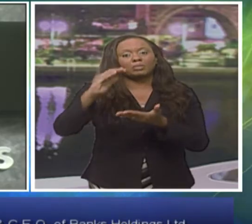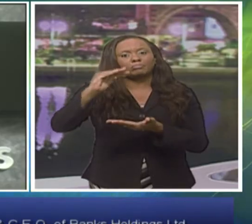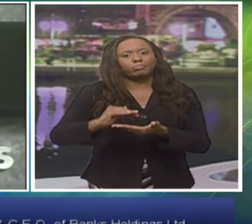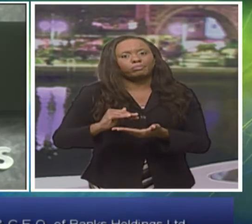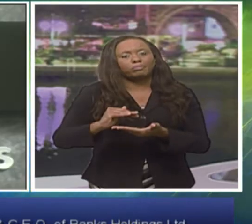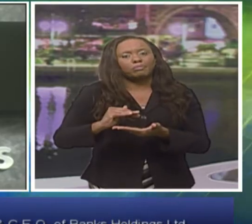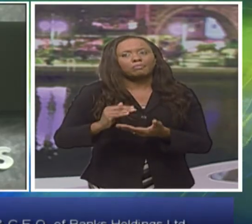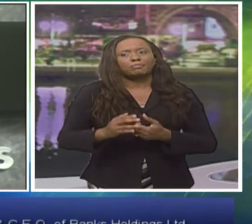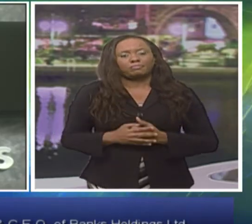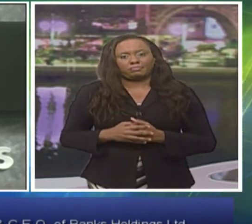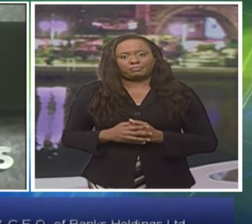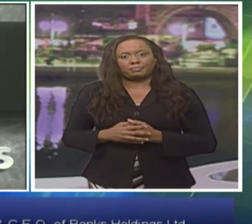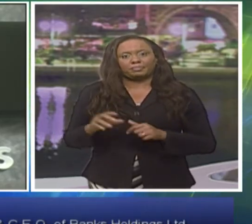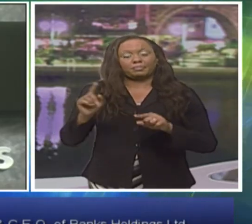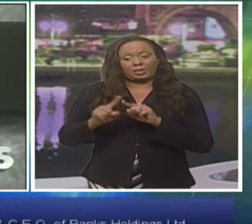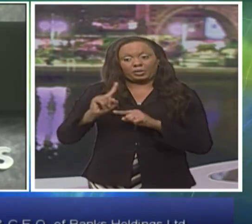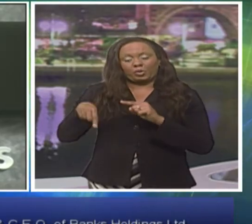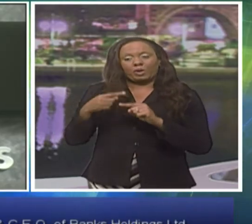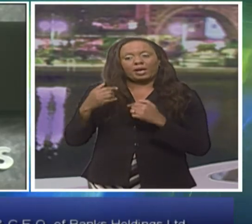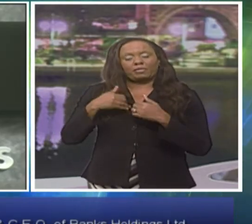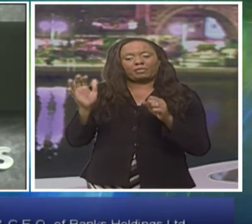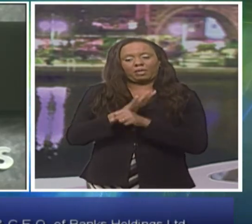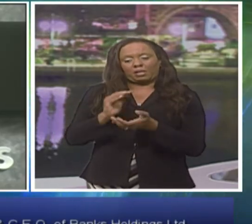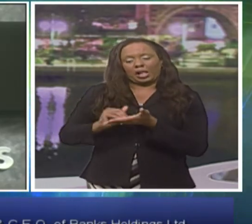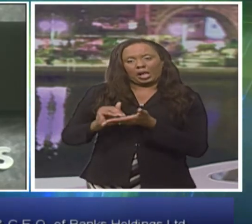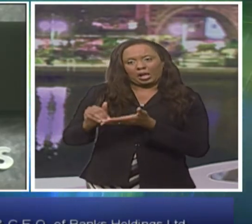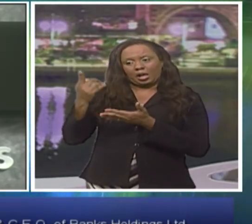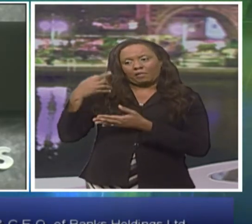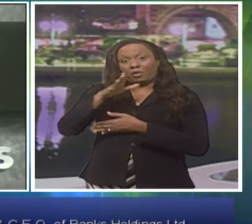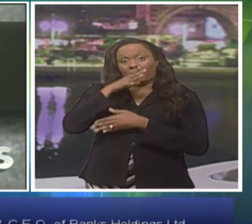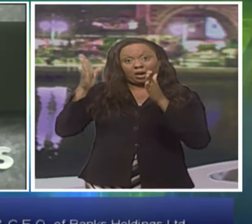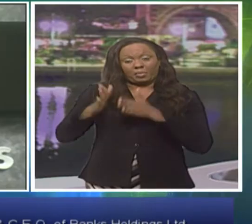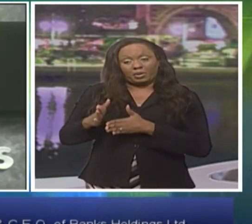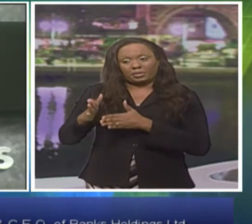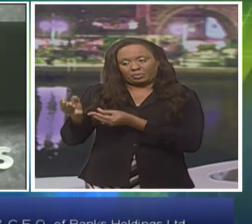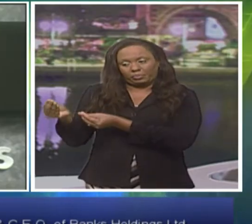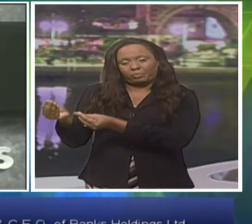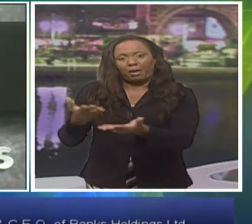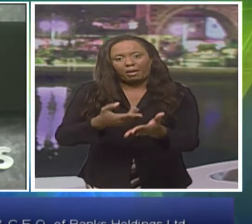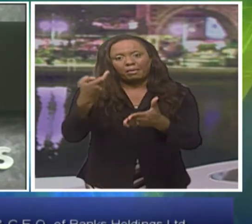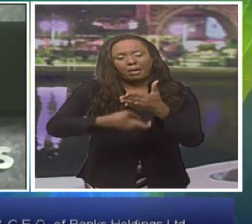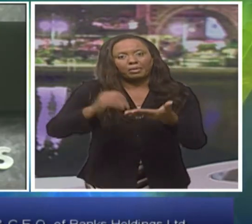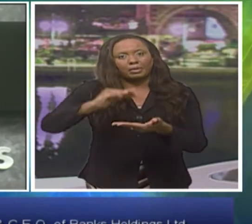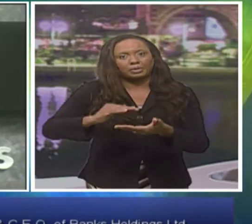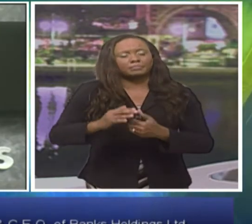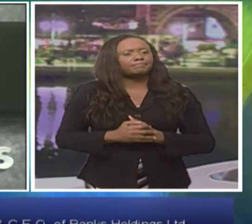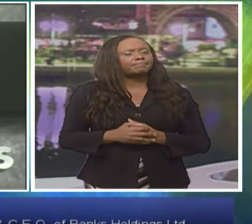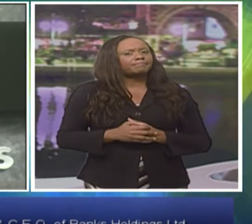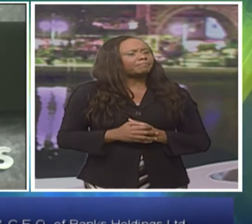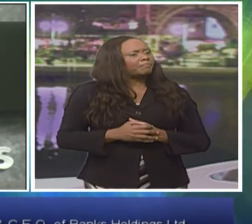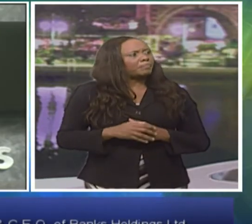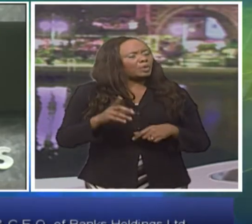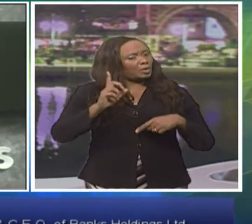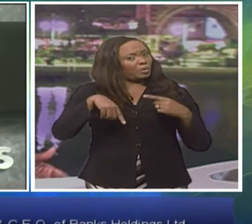milk once the full package is unveiled. And what's the timeline in terms of that? When would consumers likely